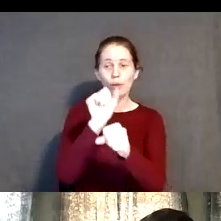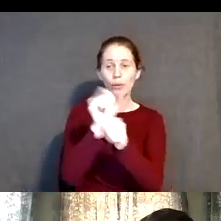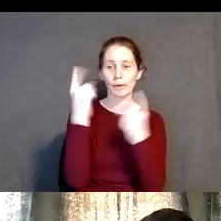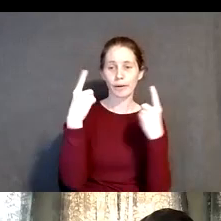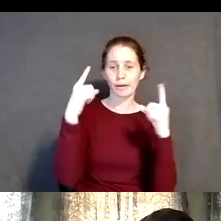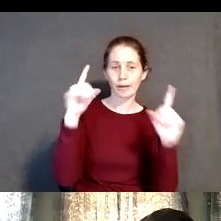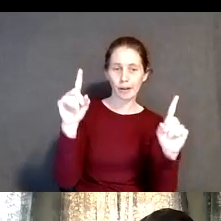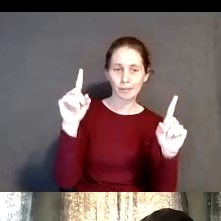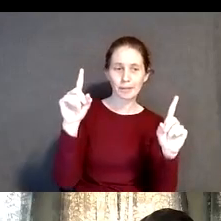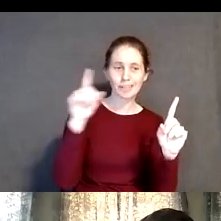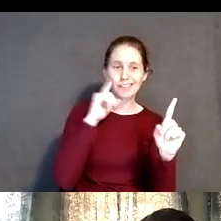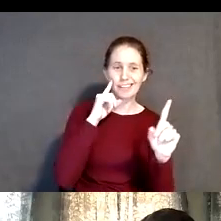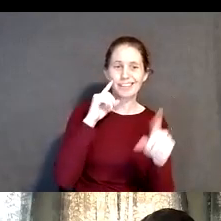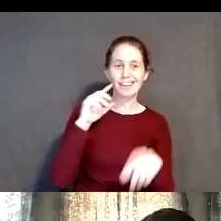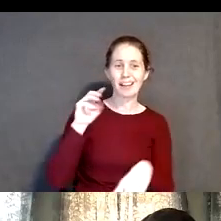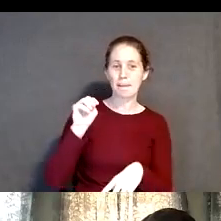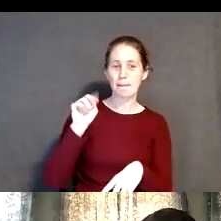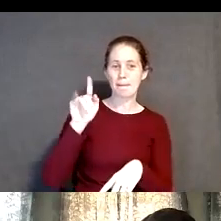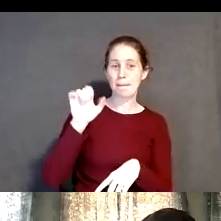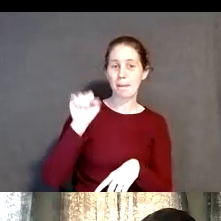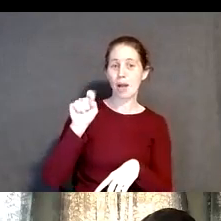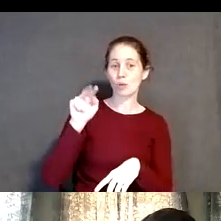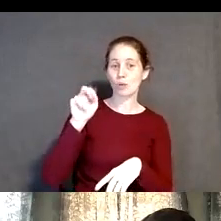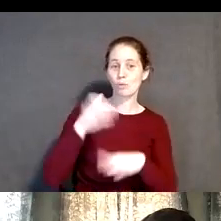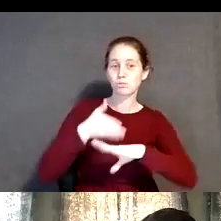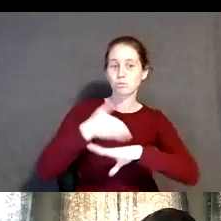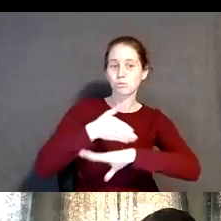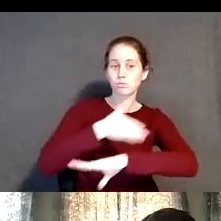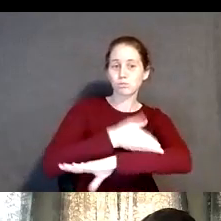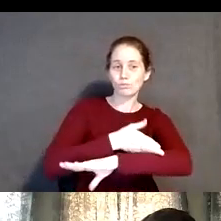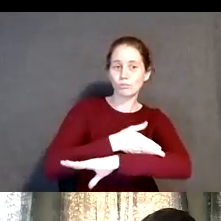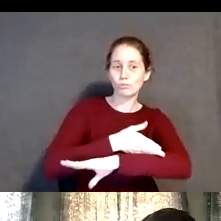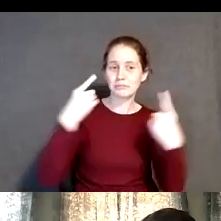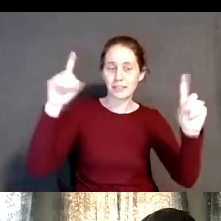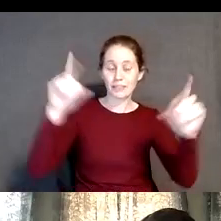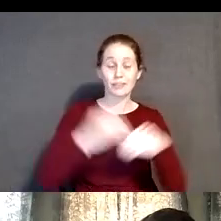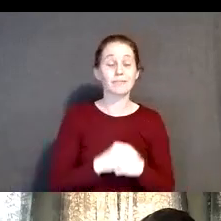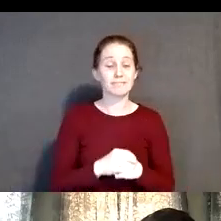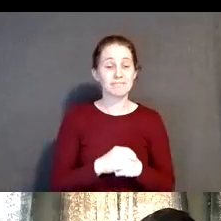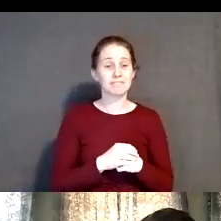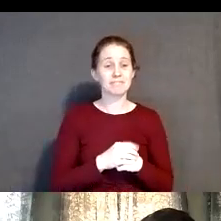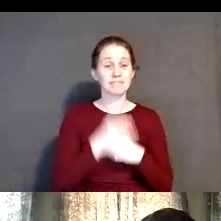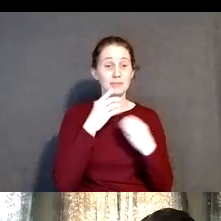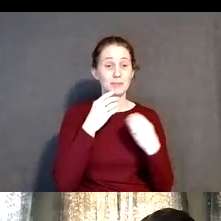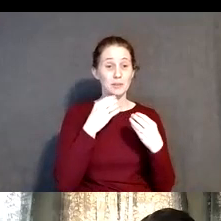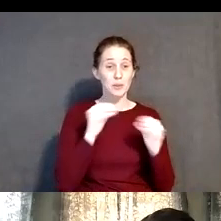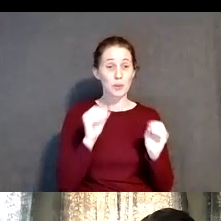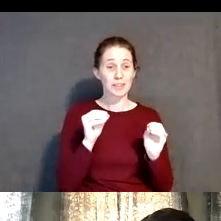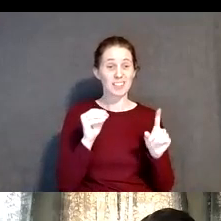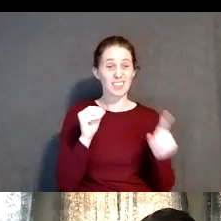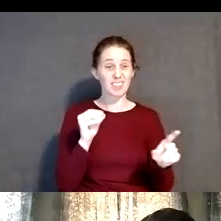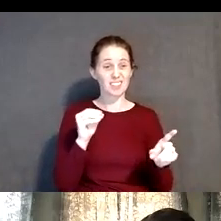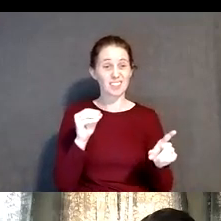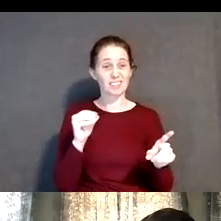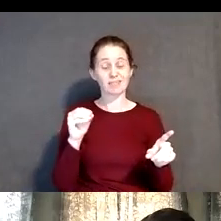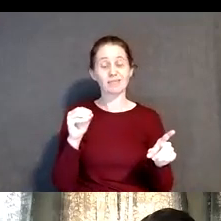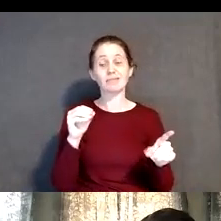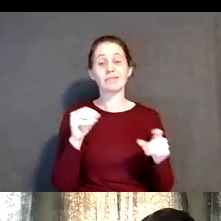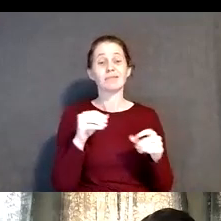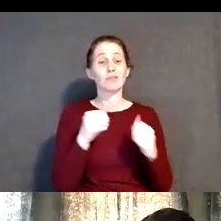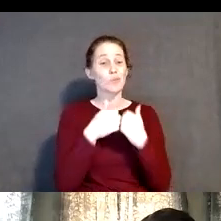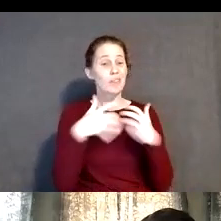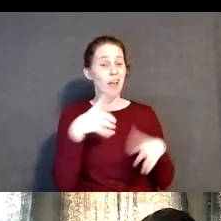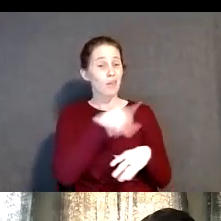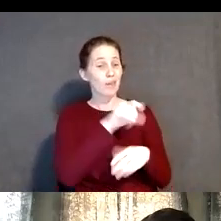and the milestones reached. And whereas without organizations like Ceasefire PA and without